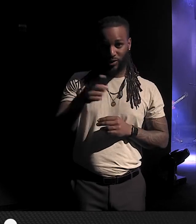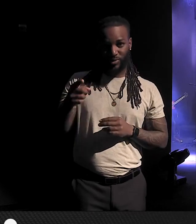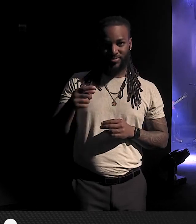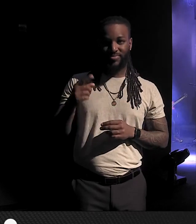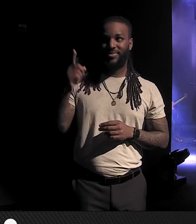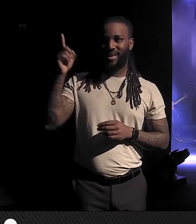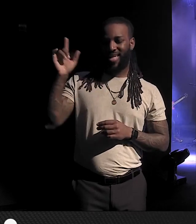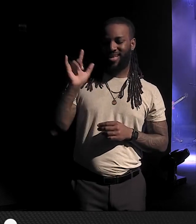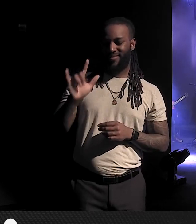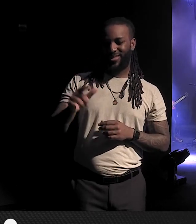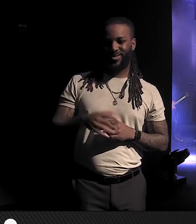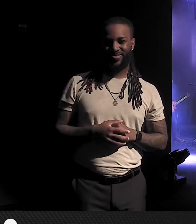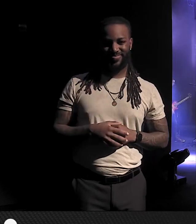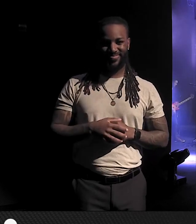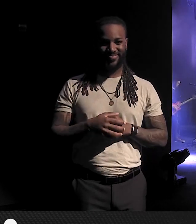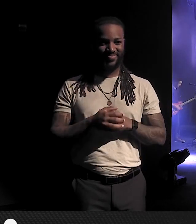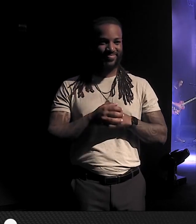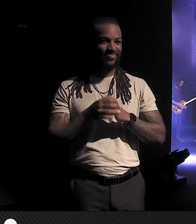loves you.